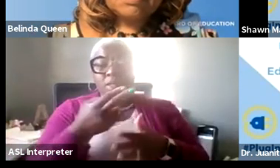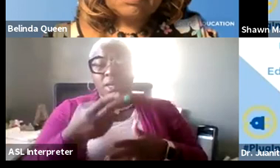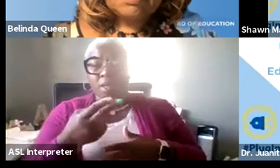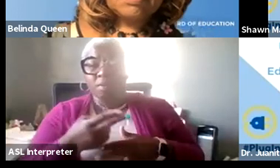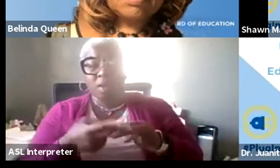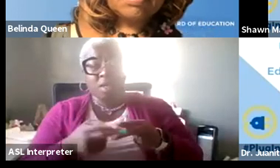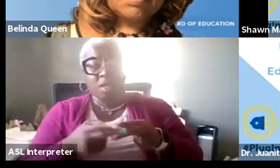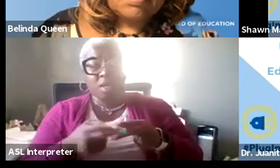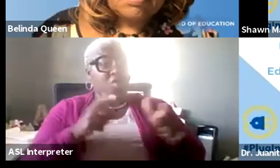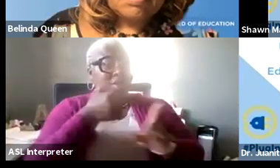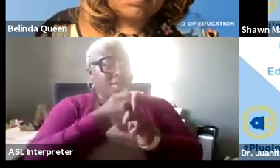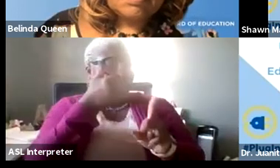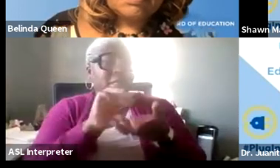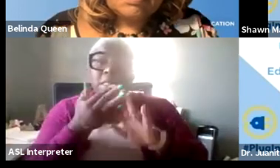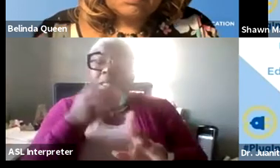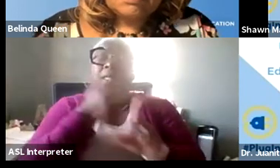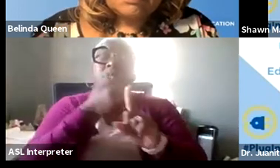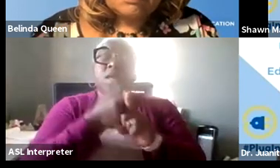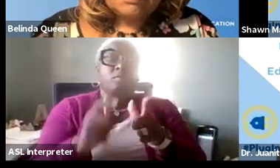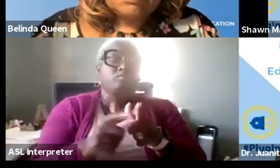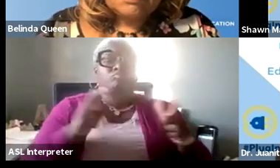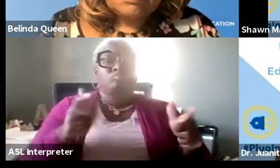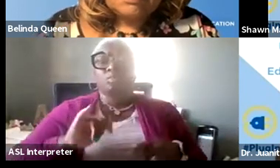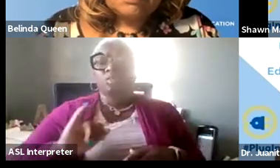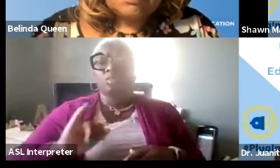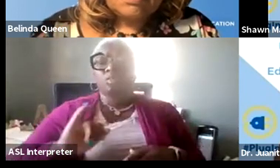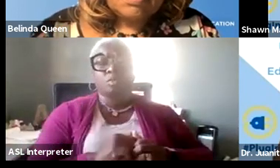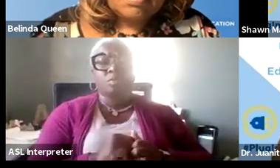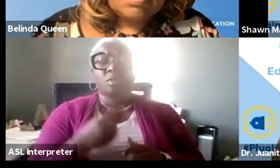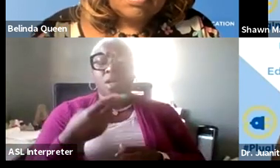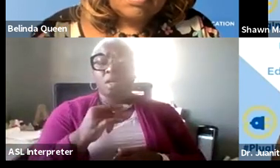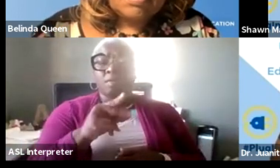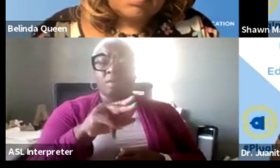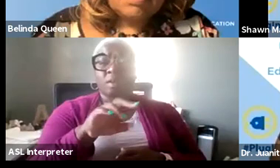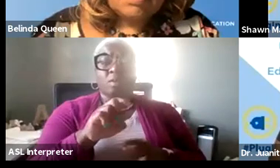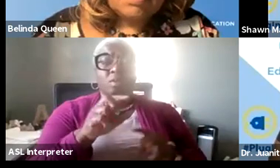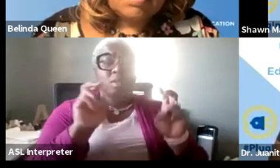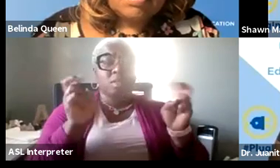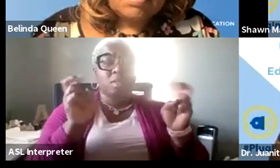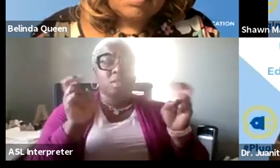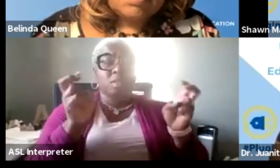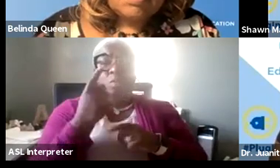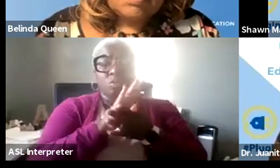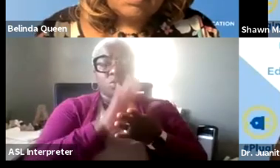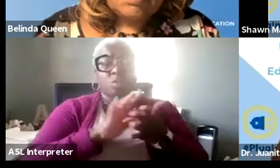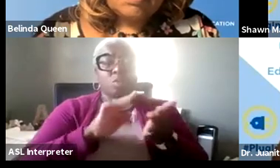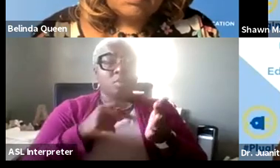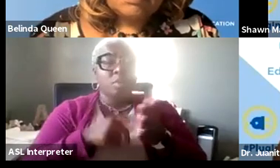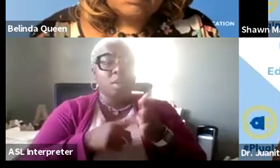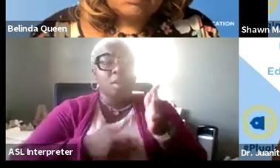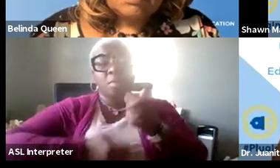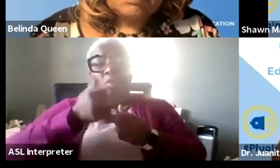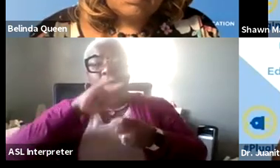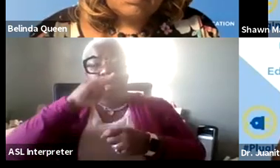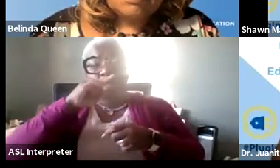growing very rapidly. Dan also mentioned that Hyattsville Elementary is a Title I school, meaning that the majority of kids